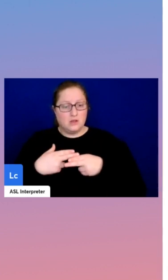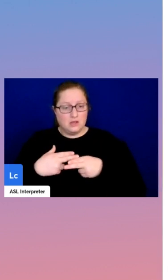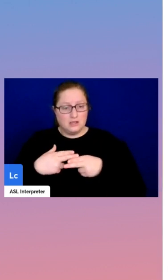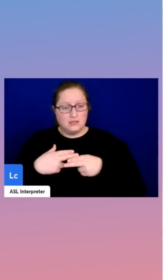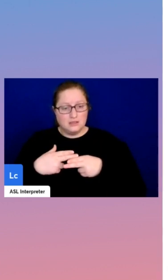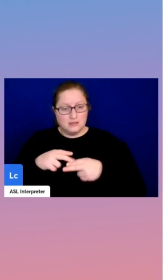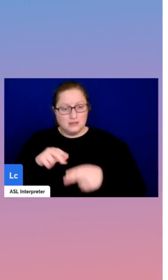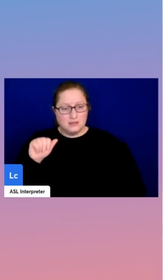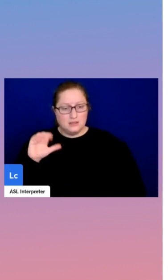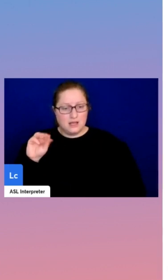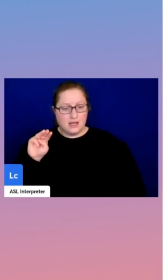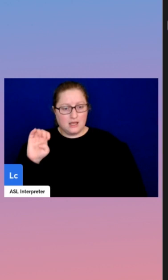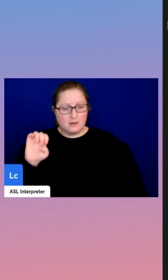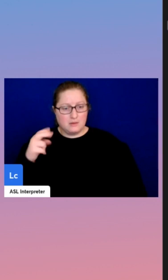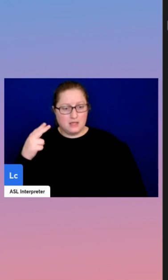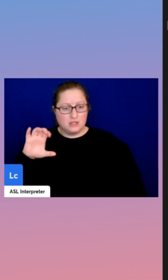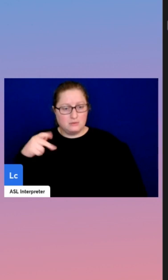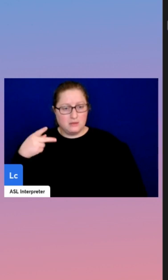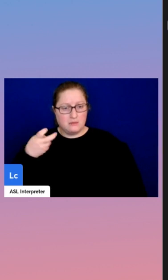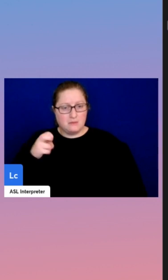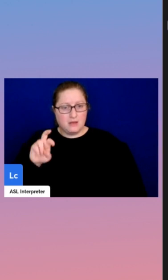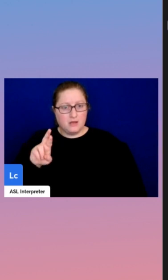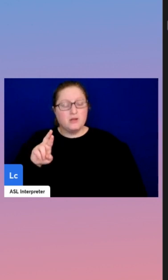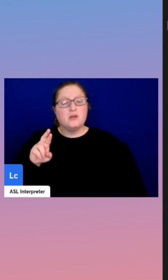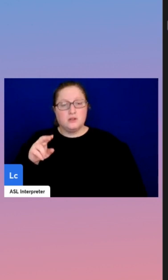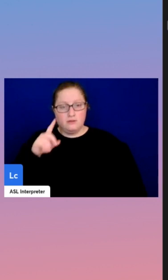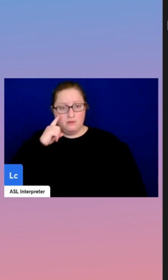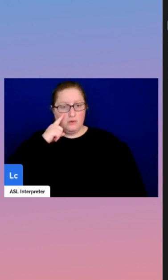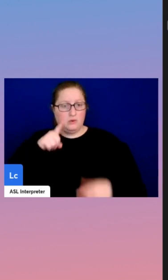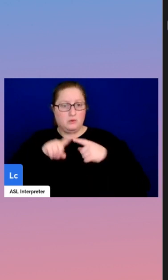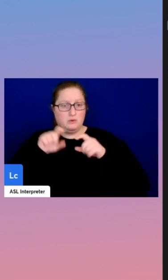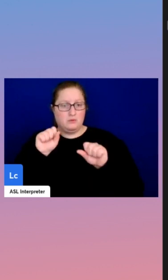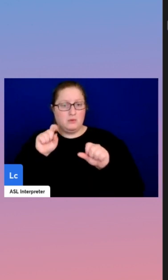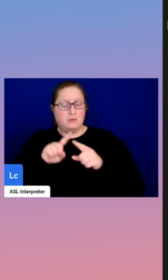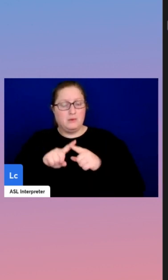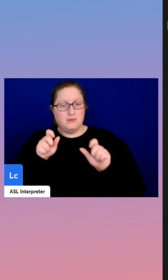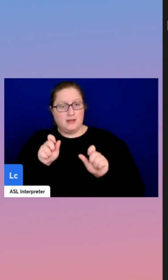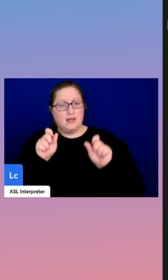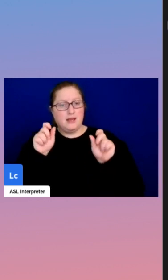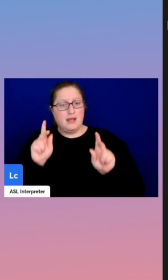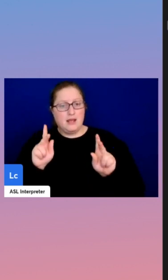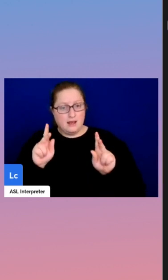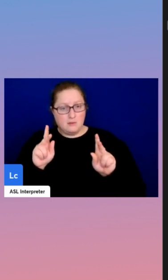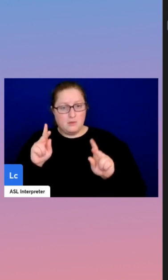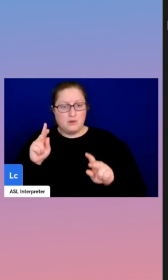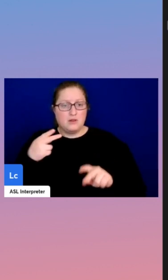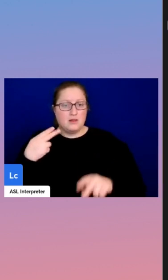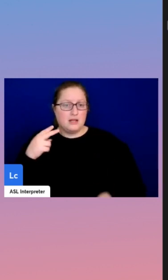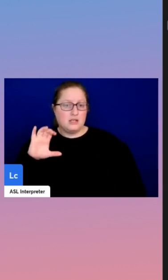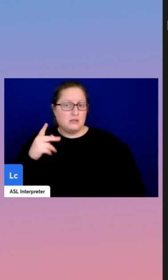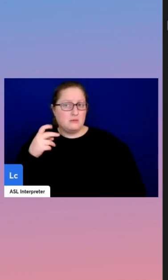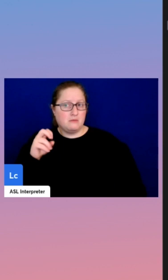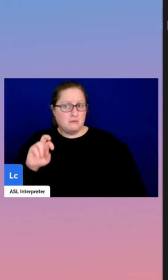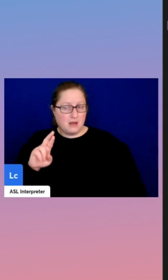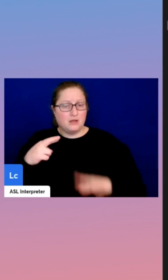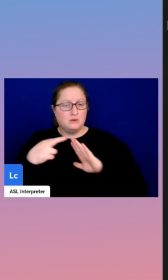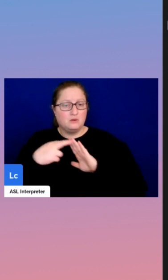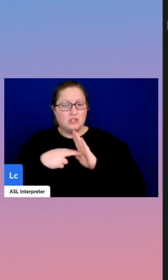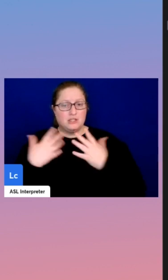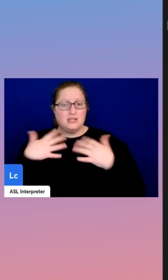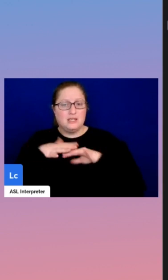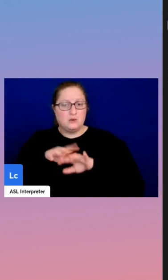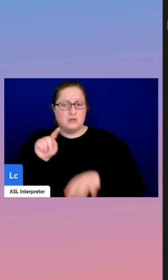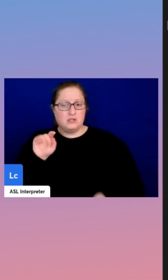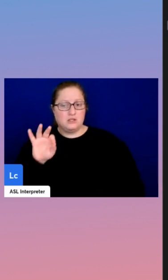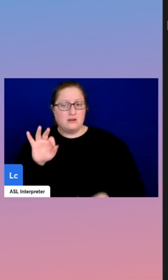task. So in order for you to be able to enable the HCP Packer registry integration with Terraform Cloud, you